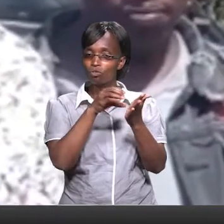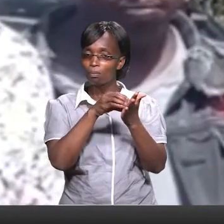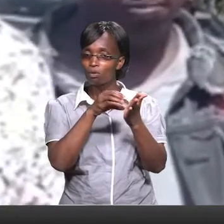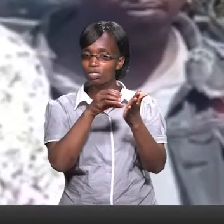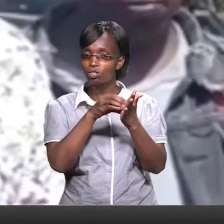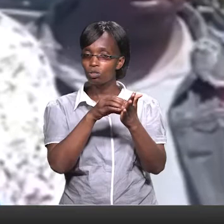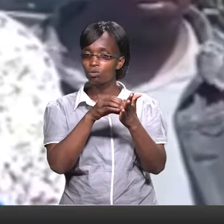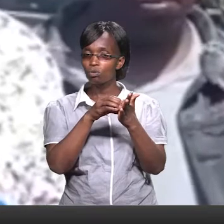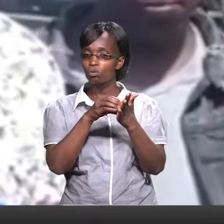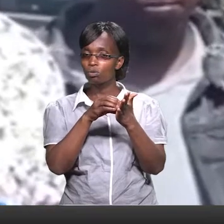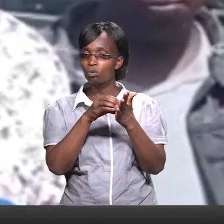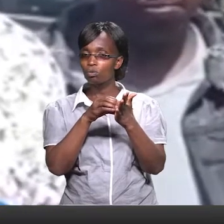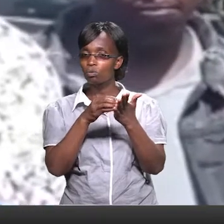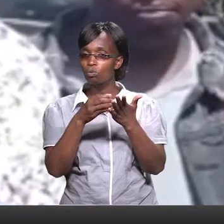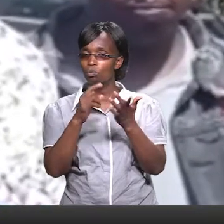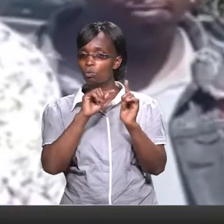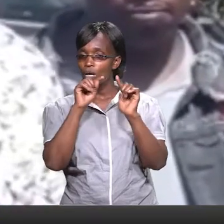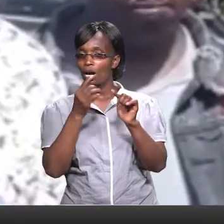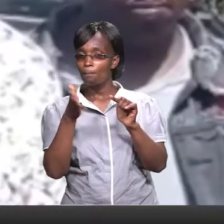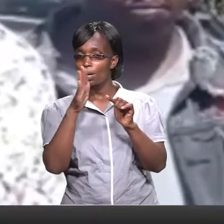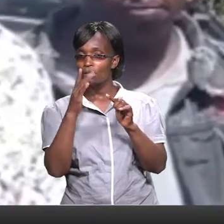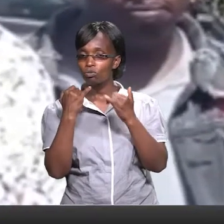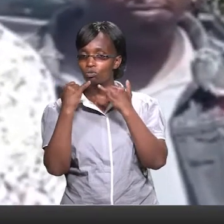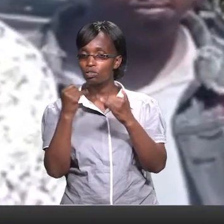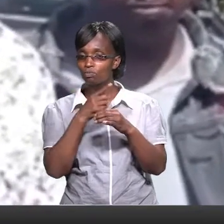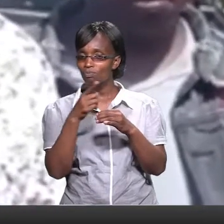our responses once we extremely